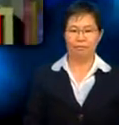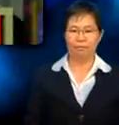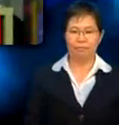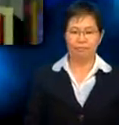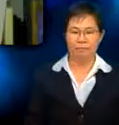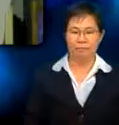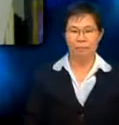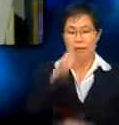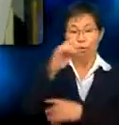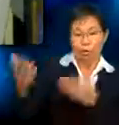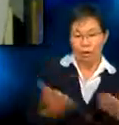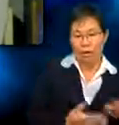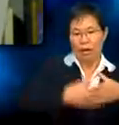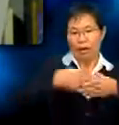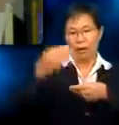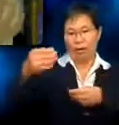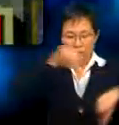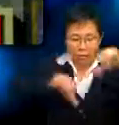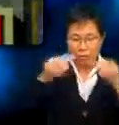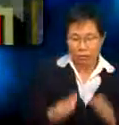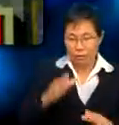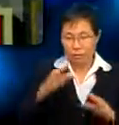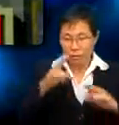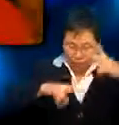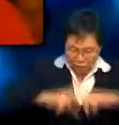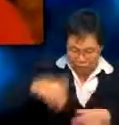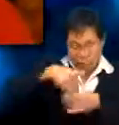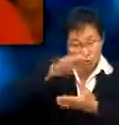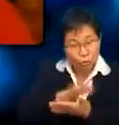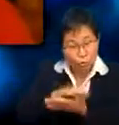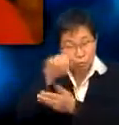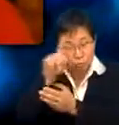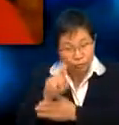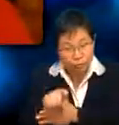Do you carry out scientific investigations in school?